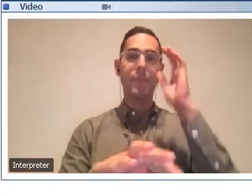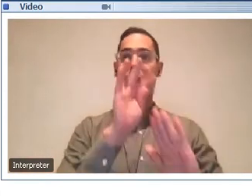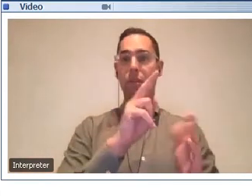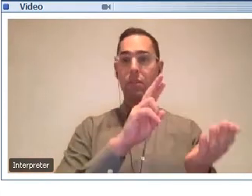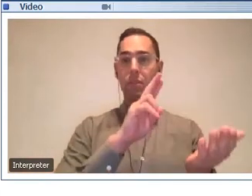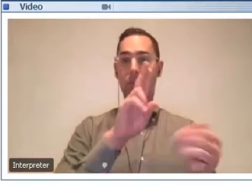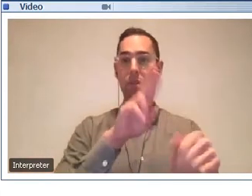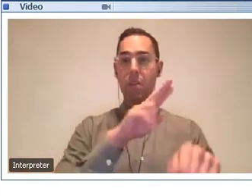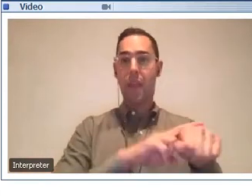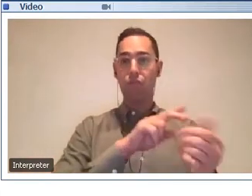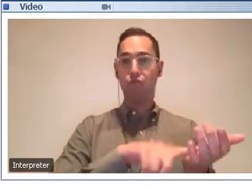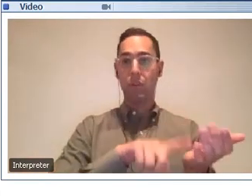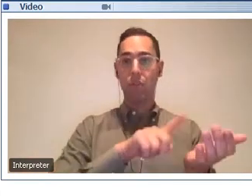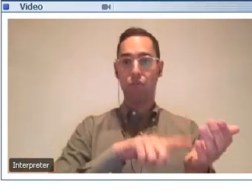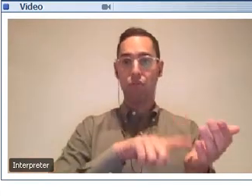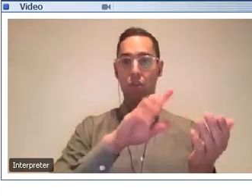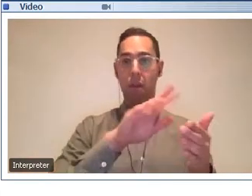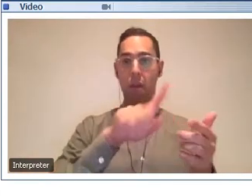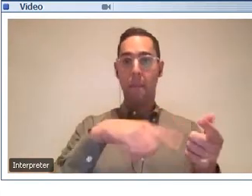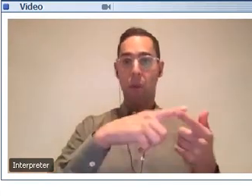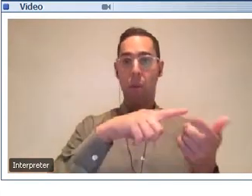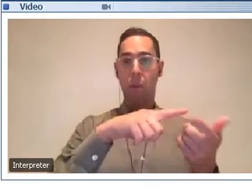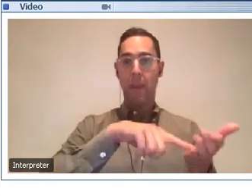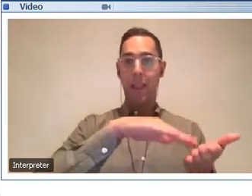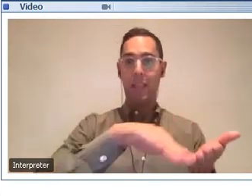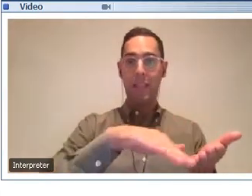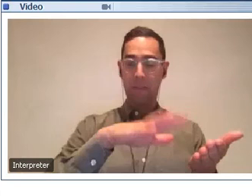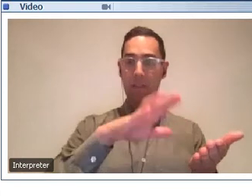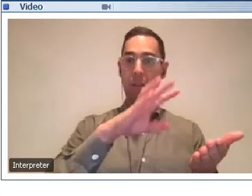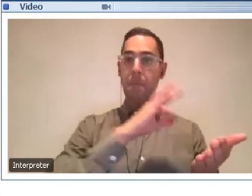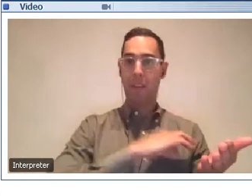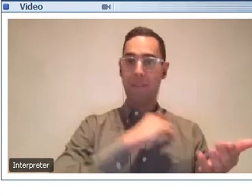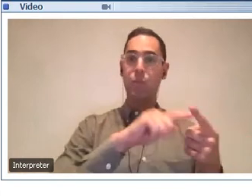to employees and employers. So we had better